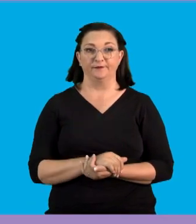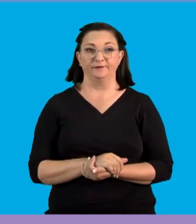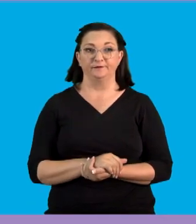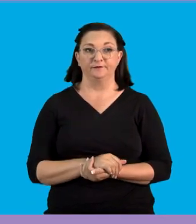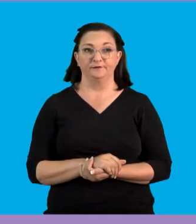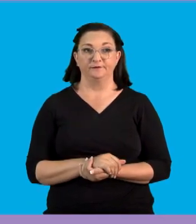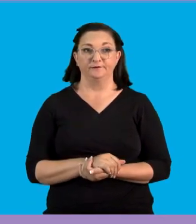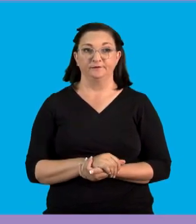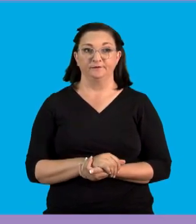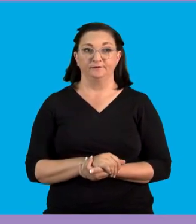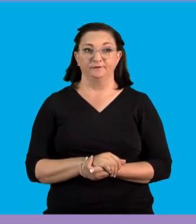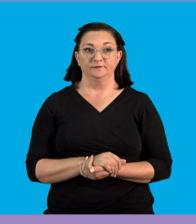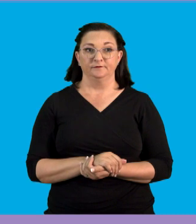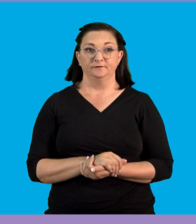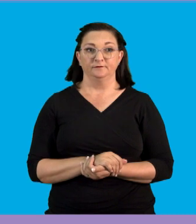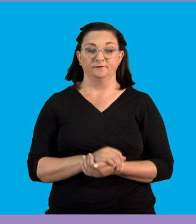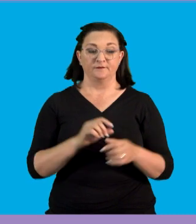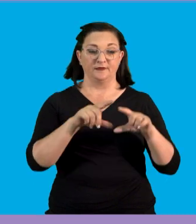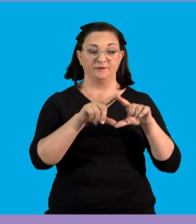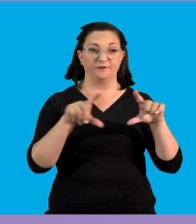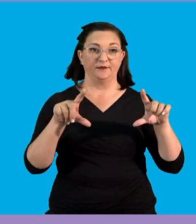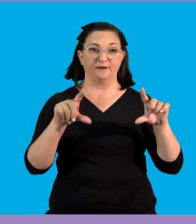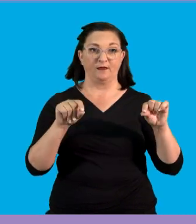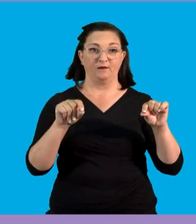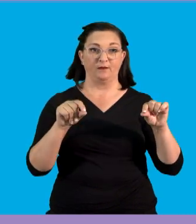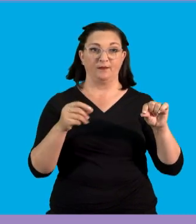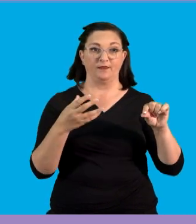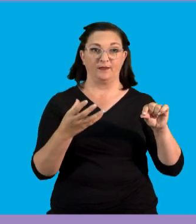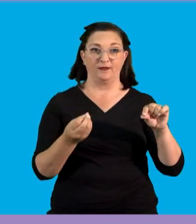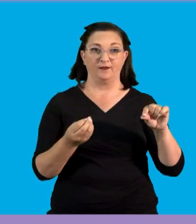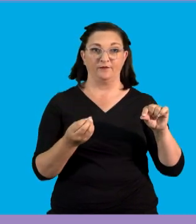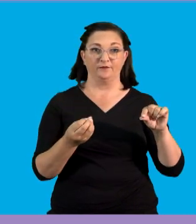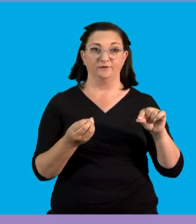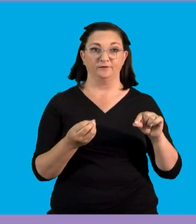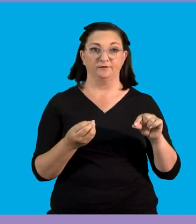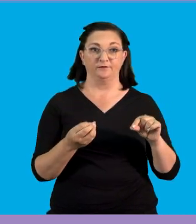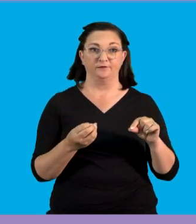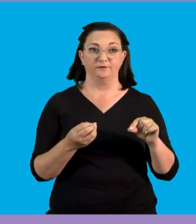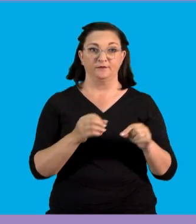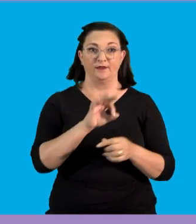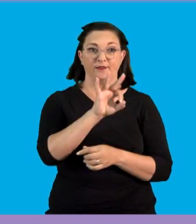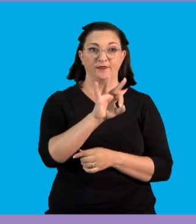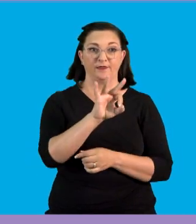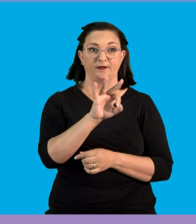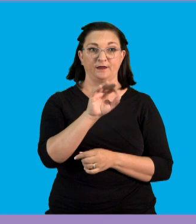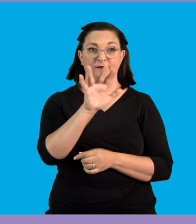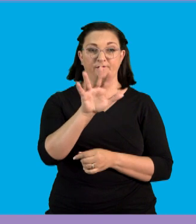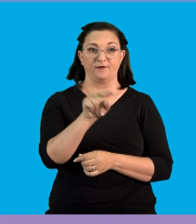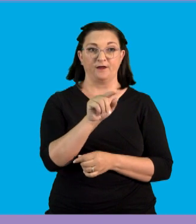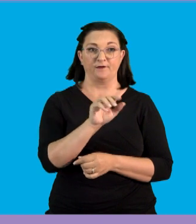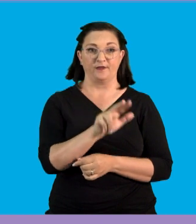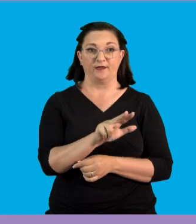question. So number 3, we have a rectangle. So it says there a rectangle is 3